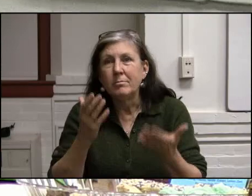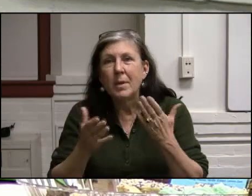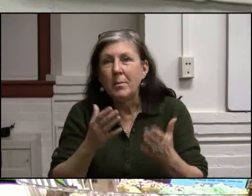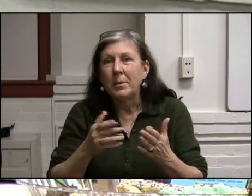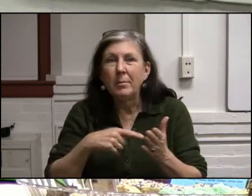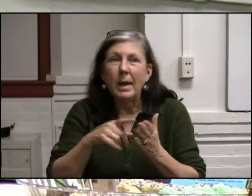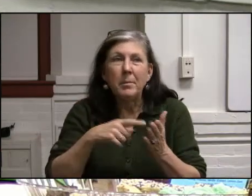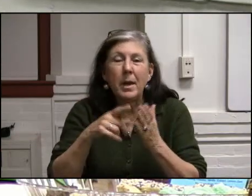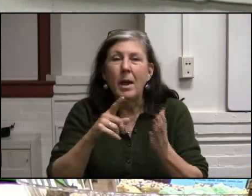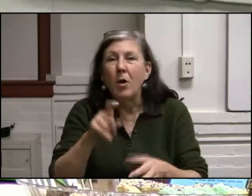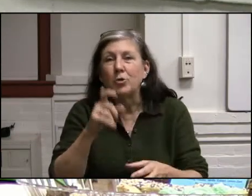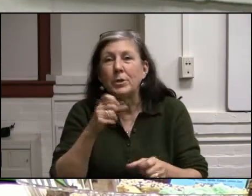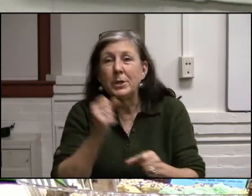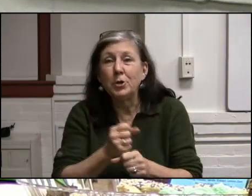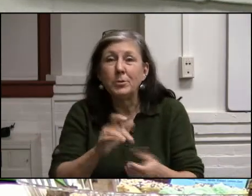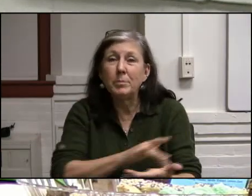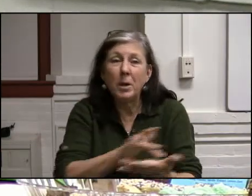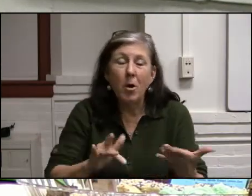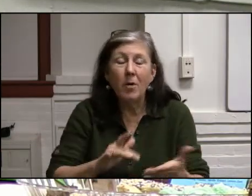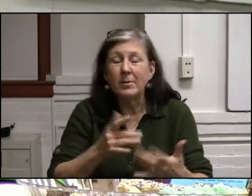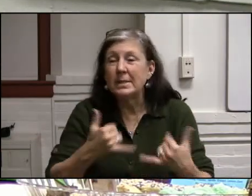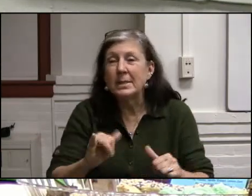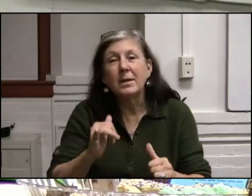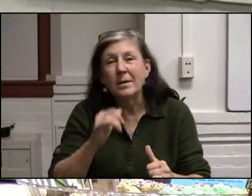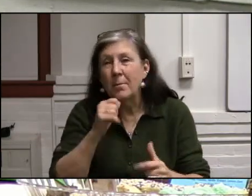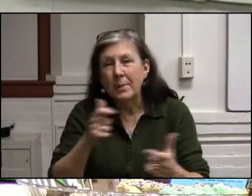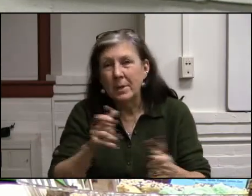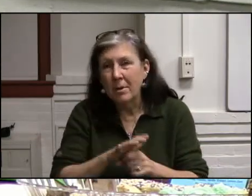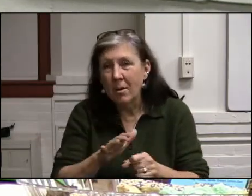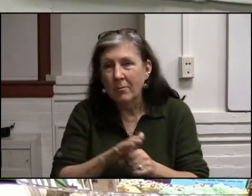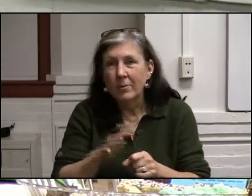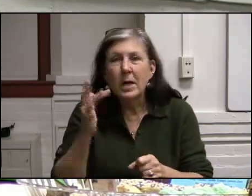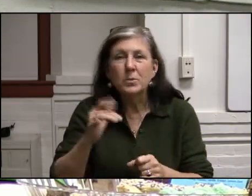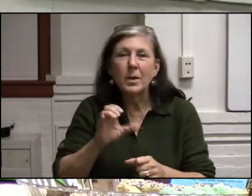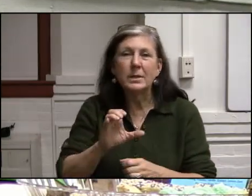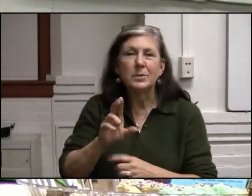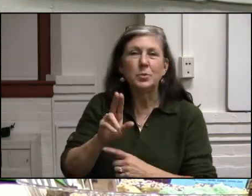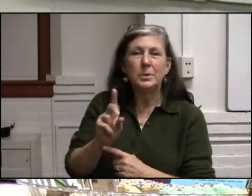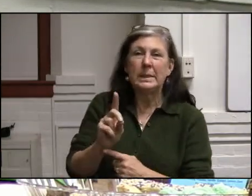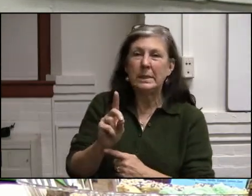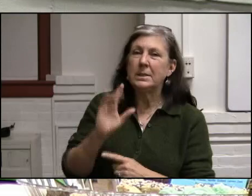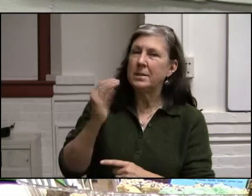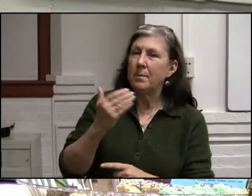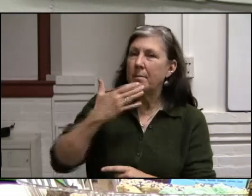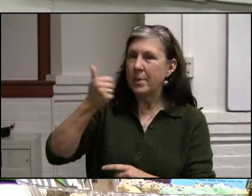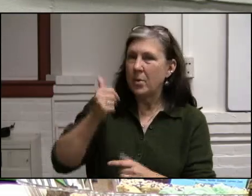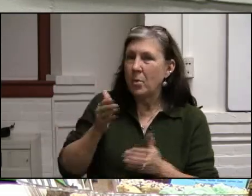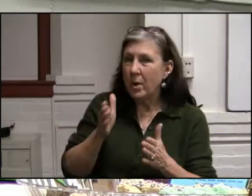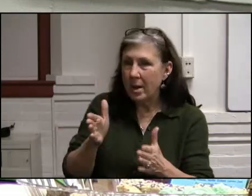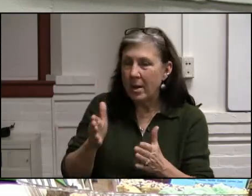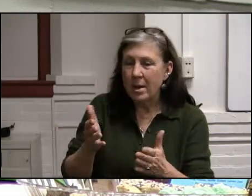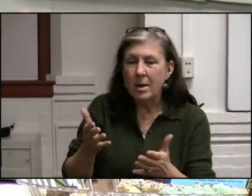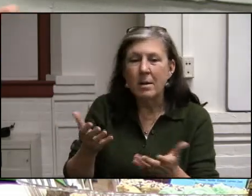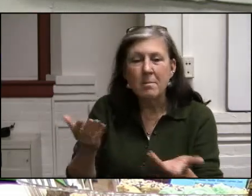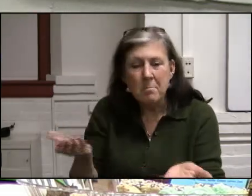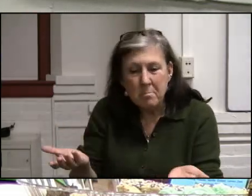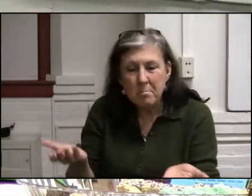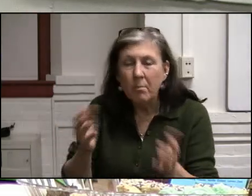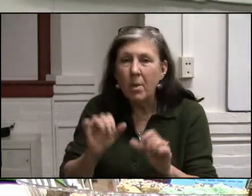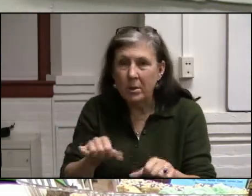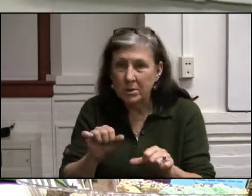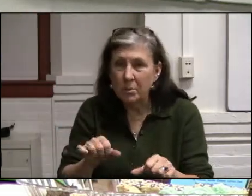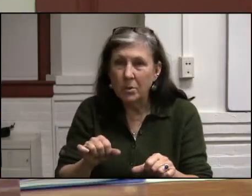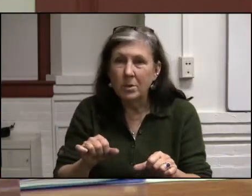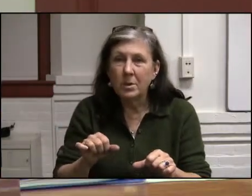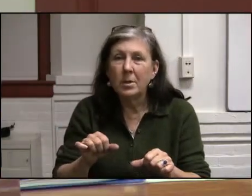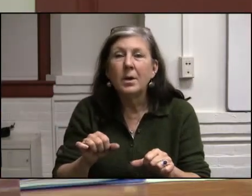And that's why the CUD might be a more viable option. And so that's entirely possible.